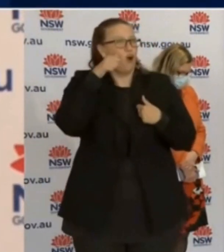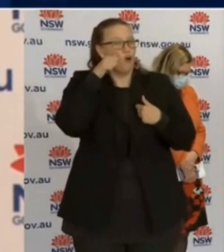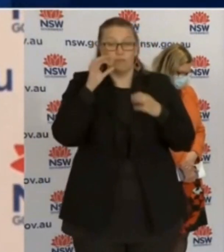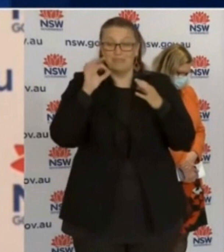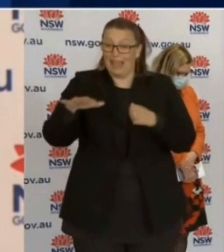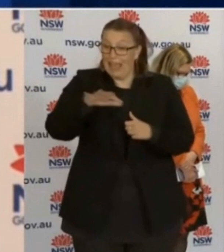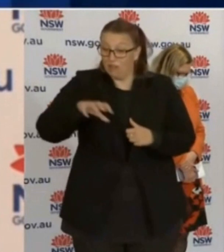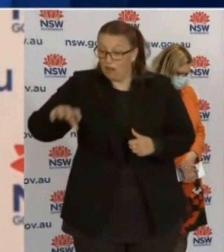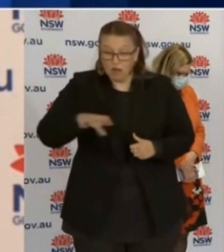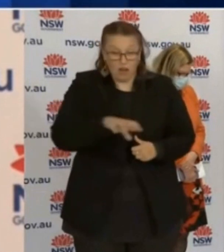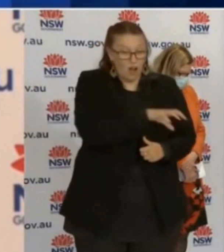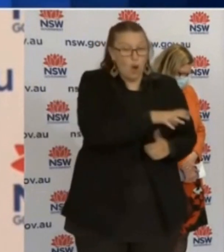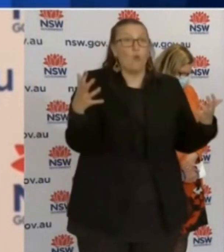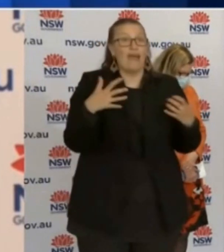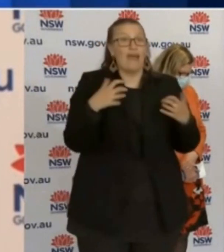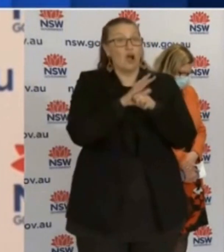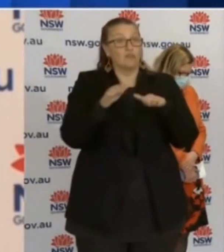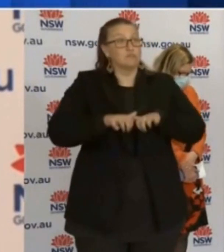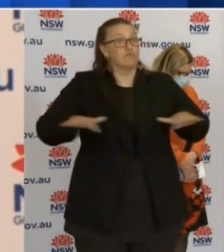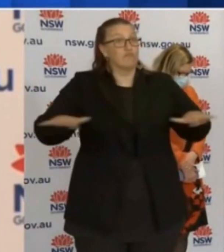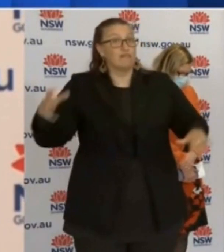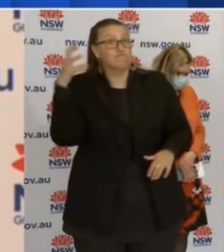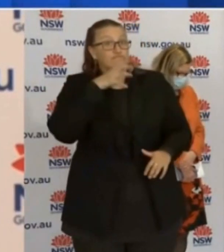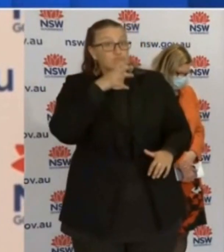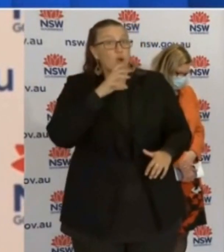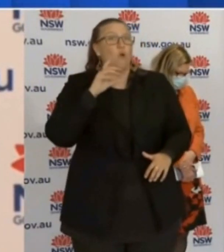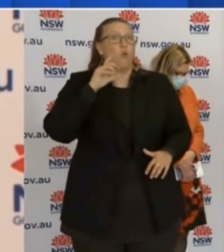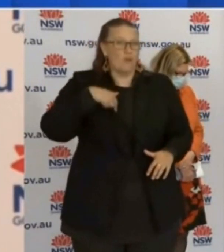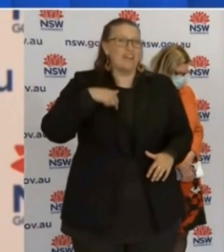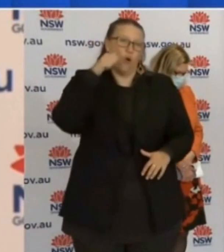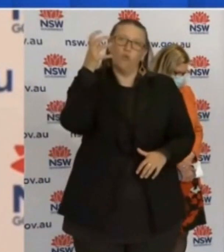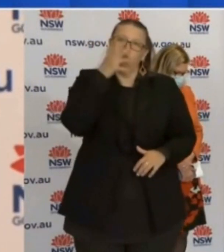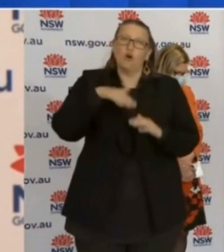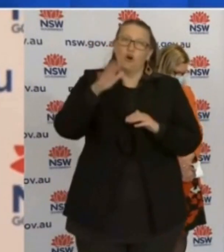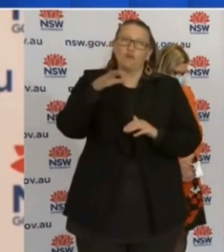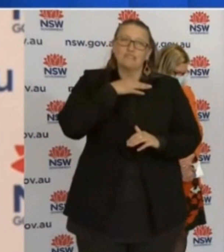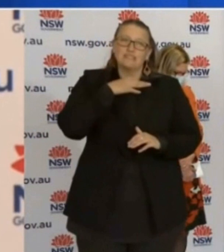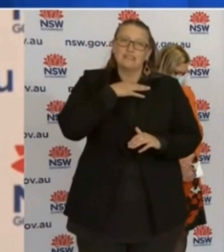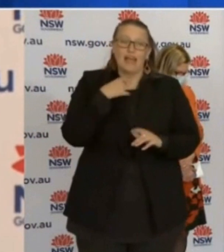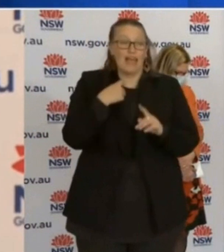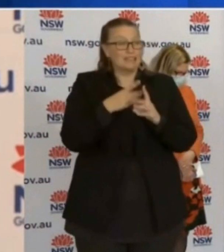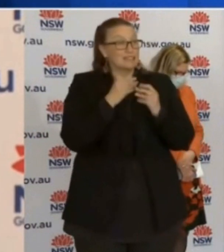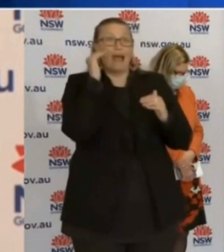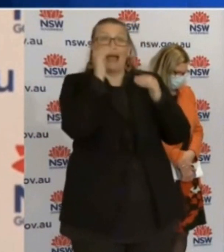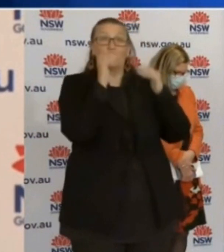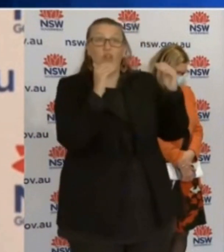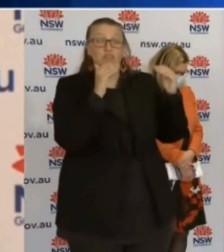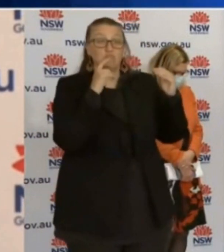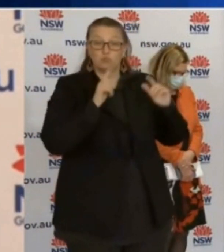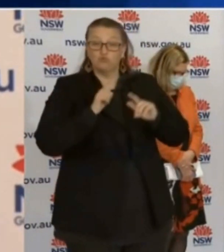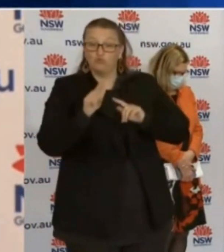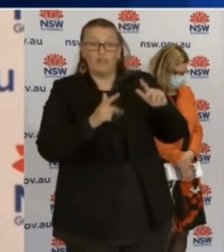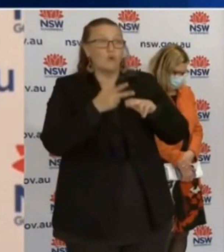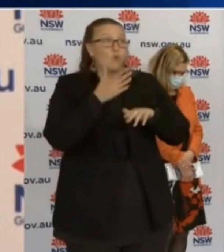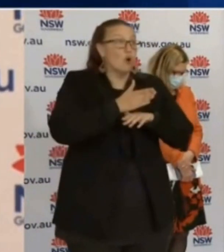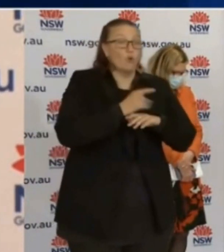demographics and populations where the virus is particularly impacting, and we know that in adults it's impacting people who are mobile, people who